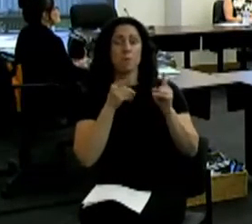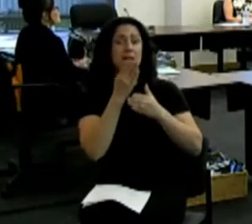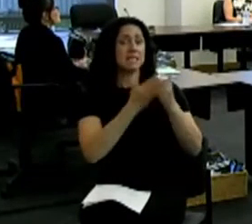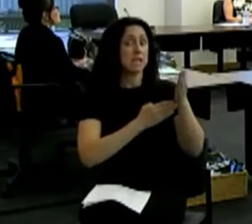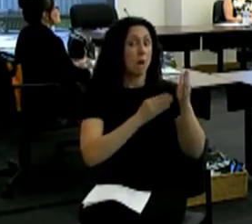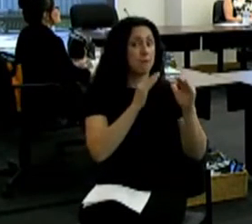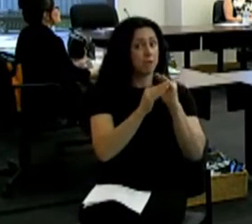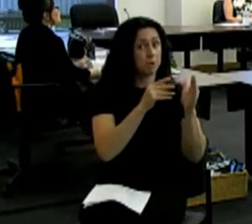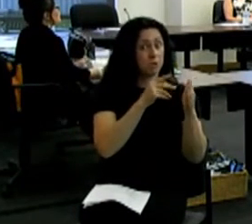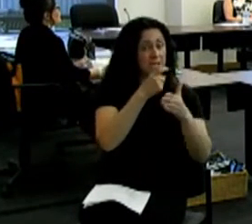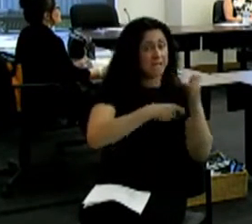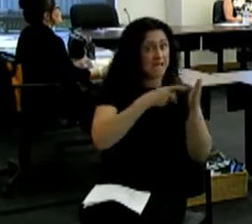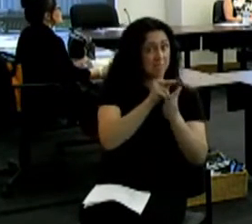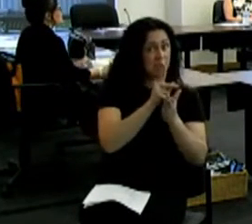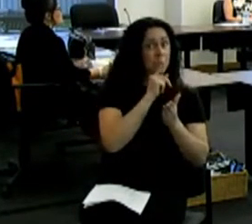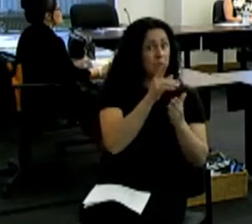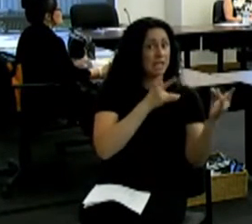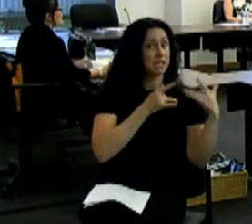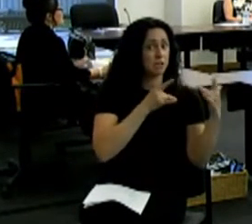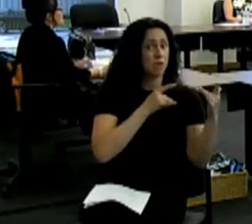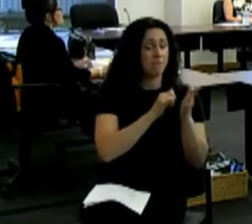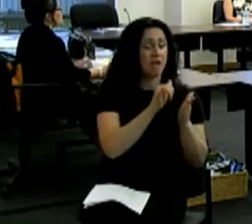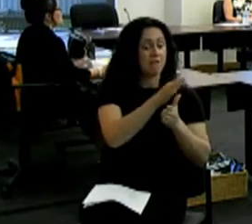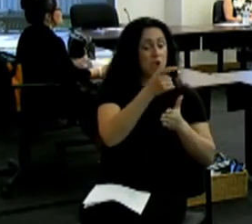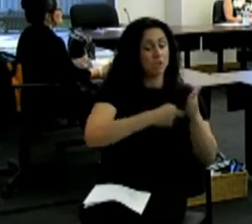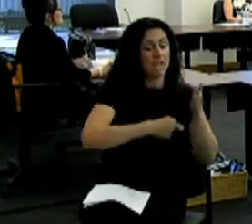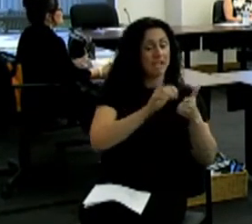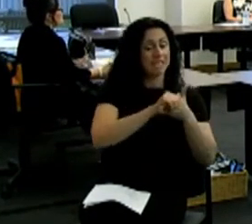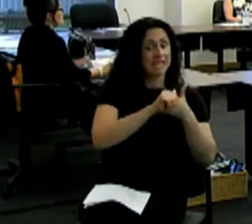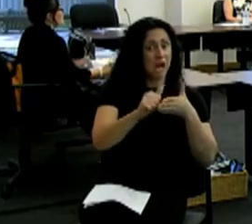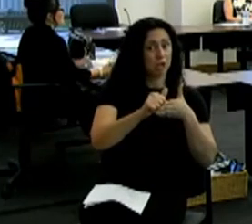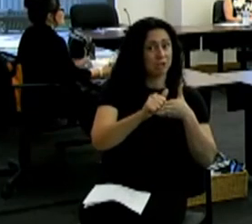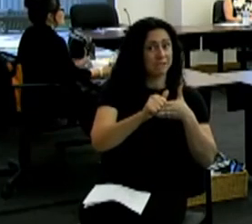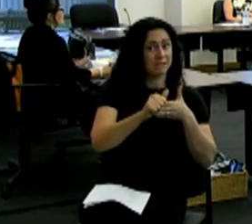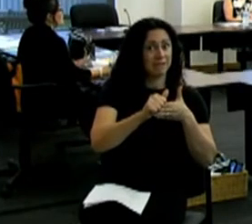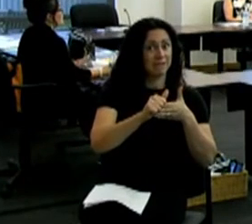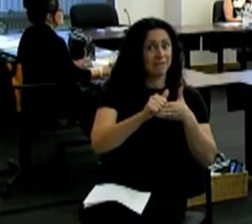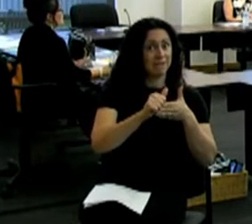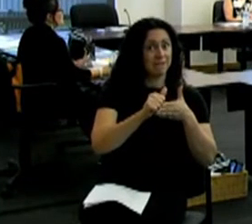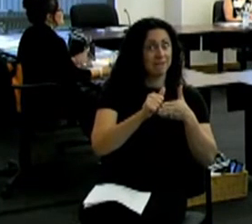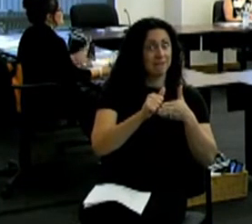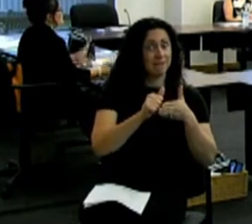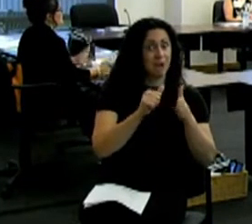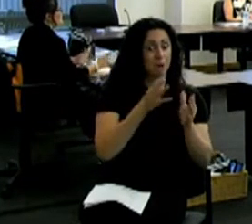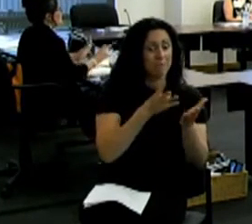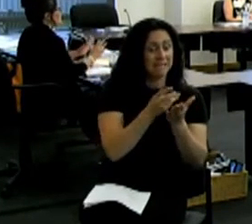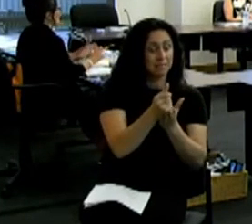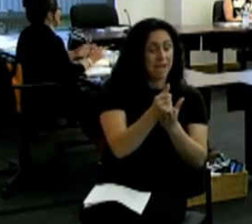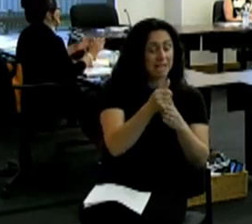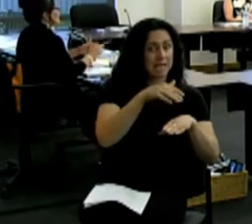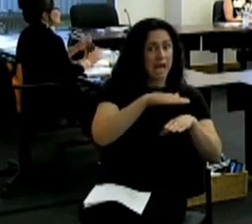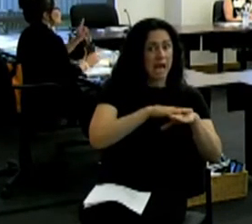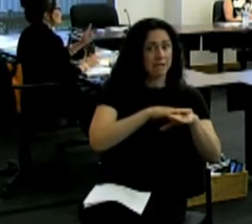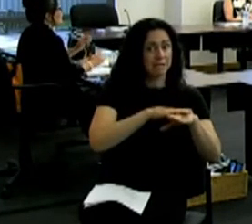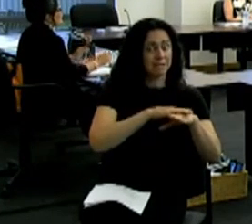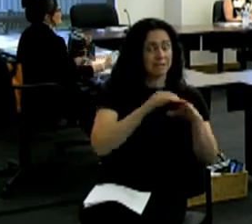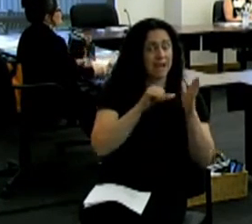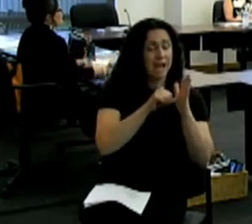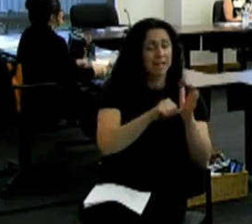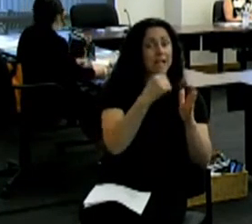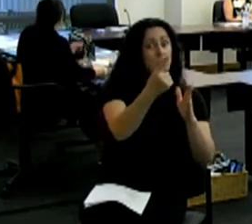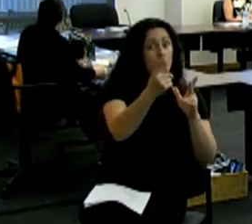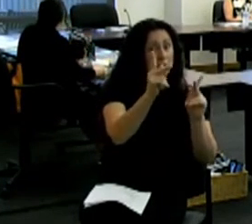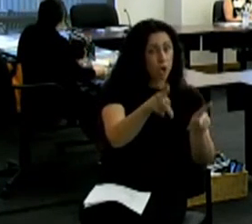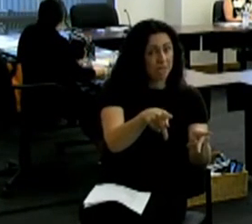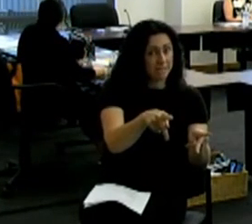community taxpayers were really concerned that their tax dollars are going to highlight one